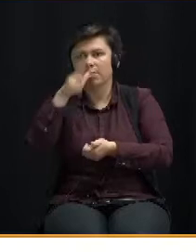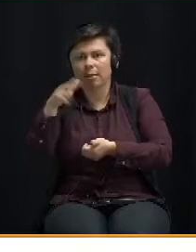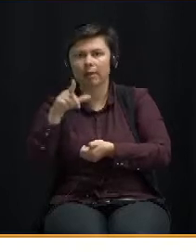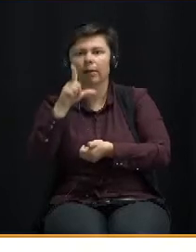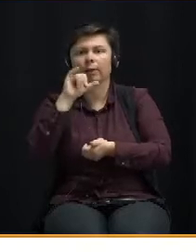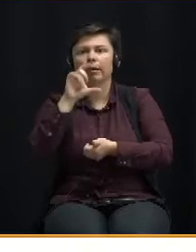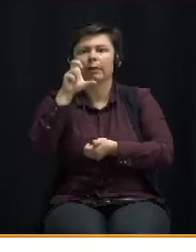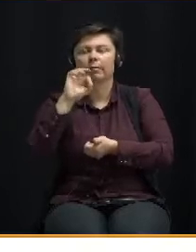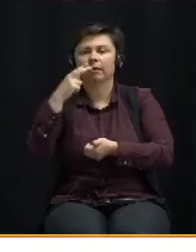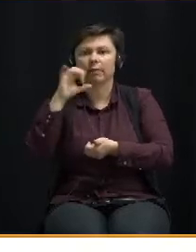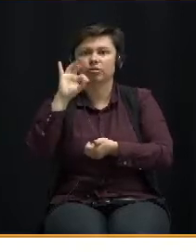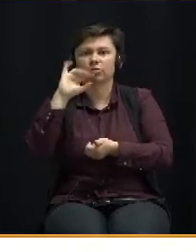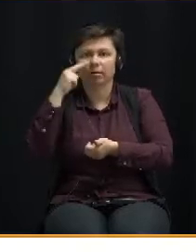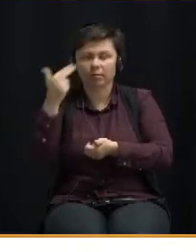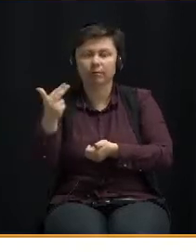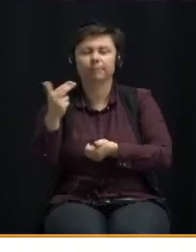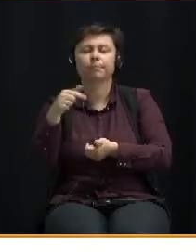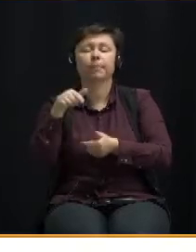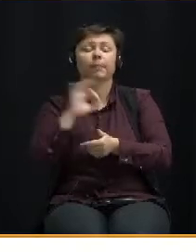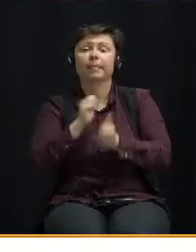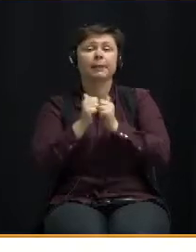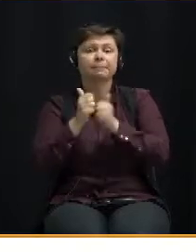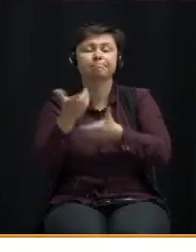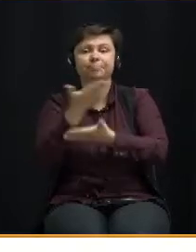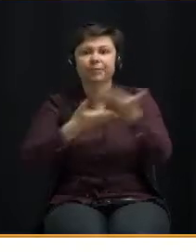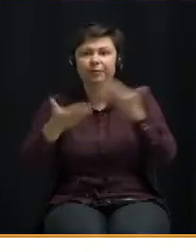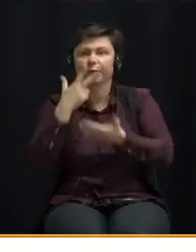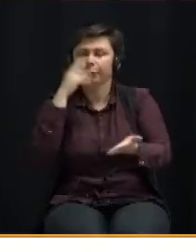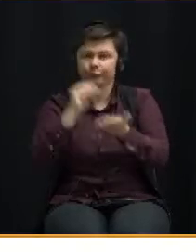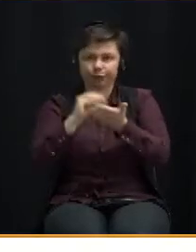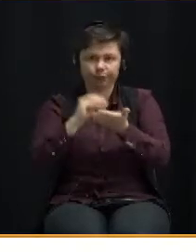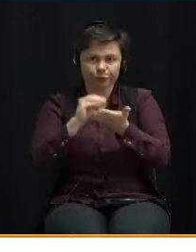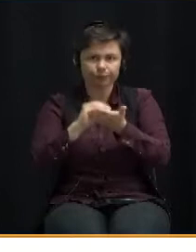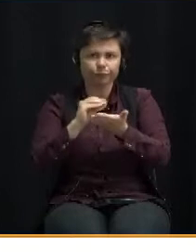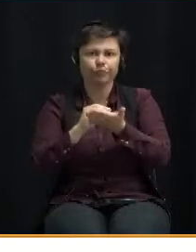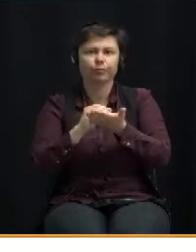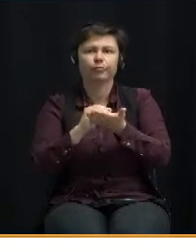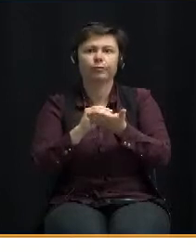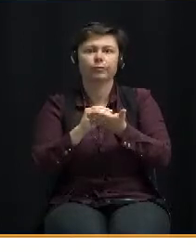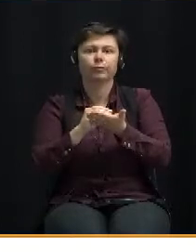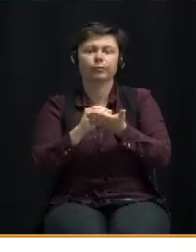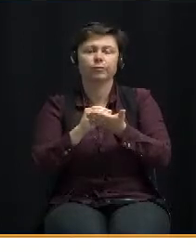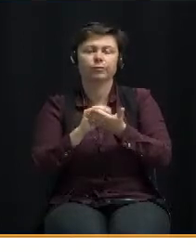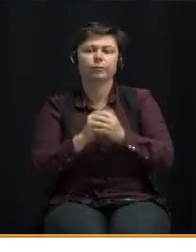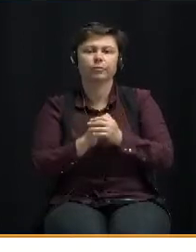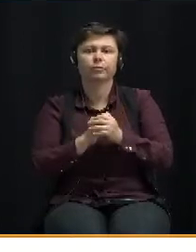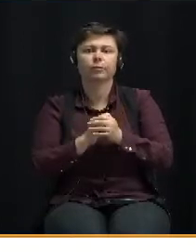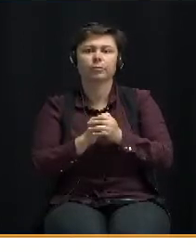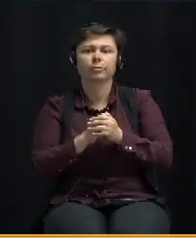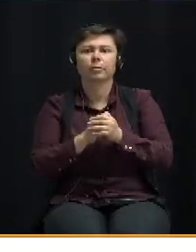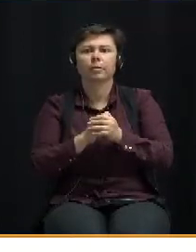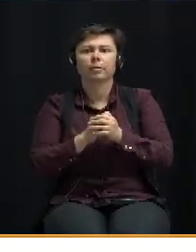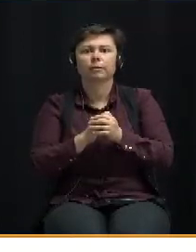experience between Polish self-governments and the donor states, with particular emphasis on the subject of social participation in